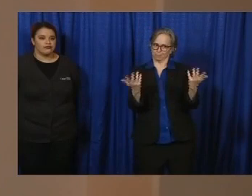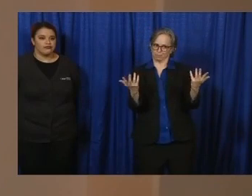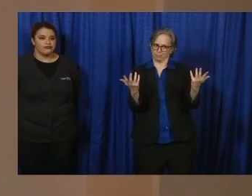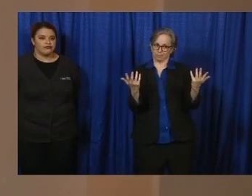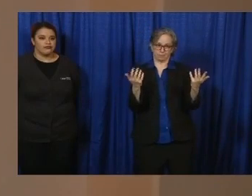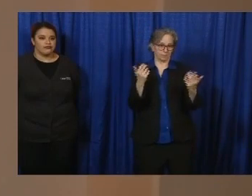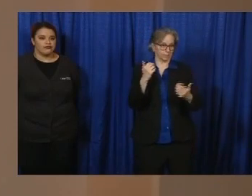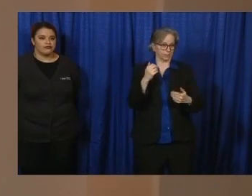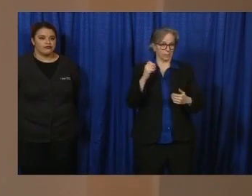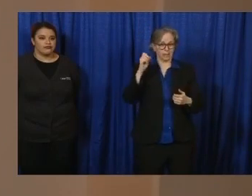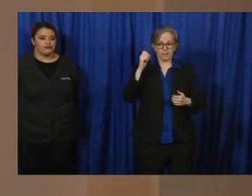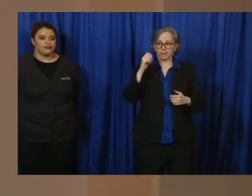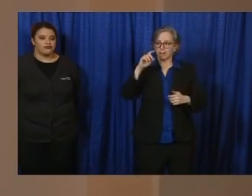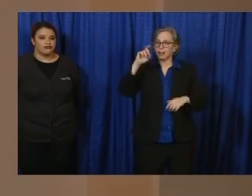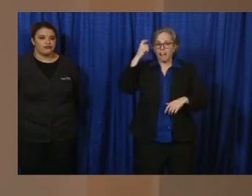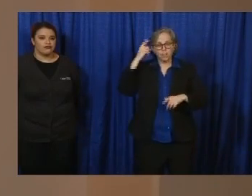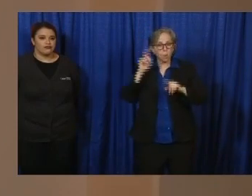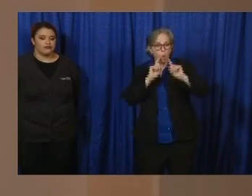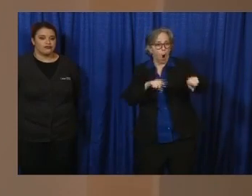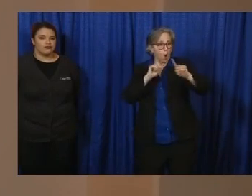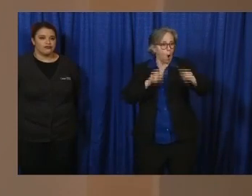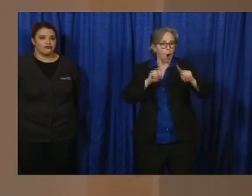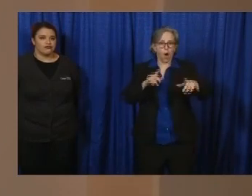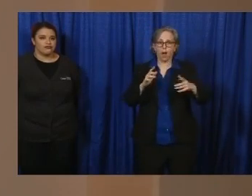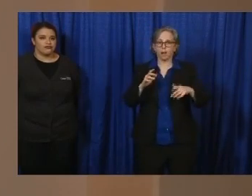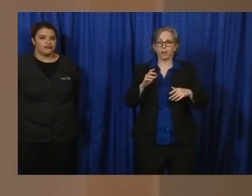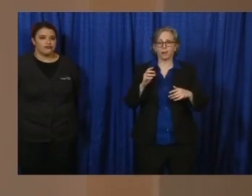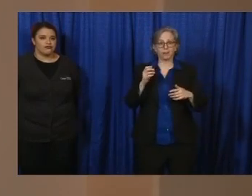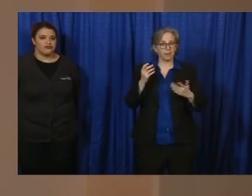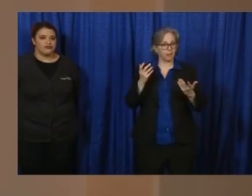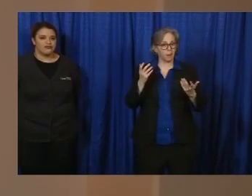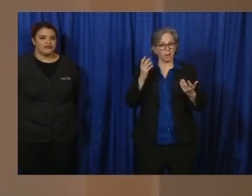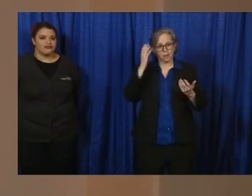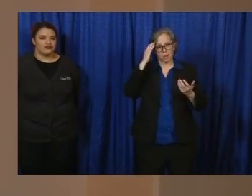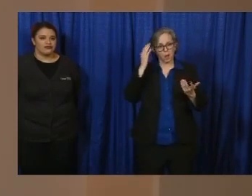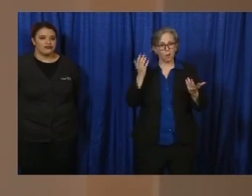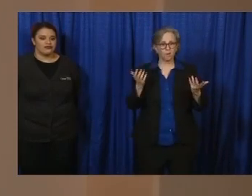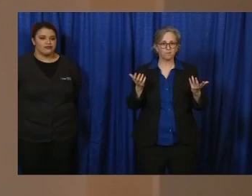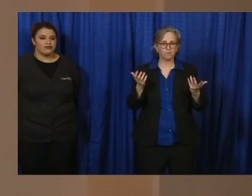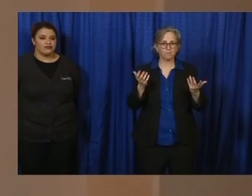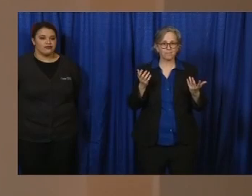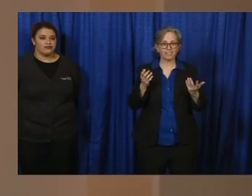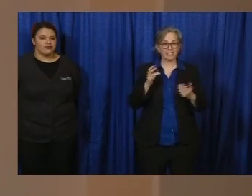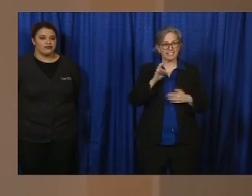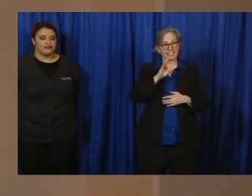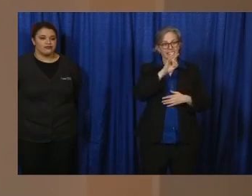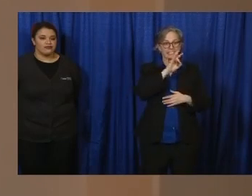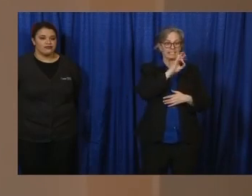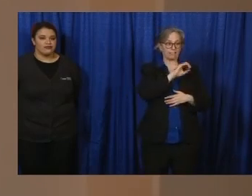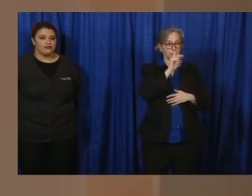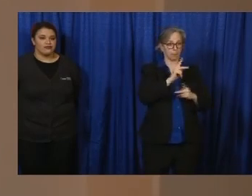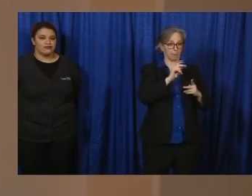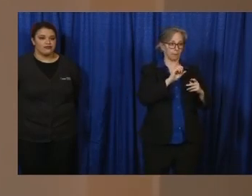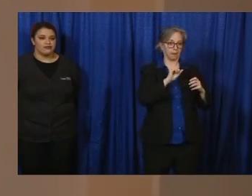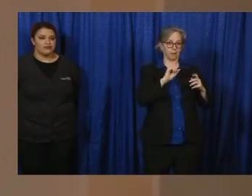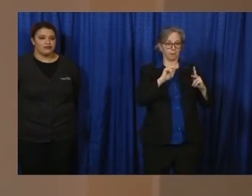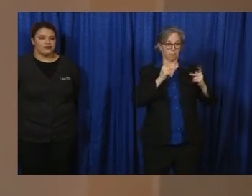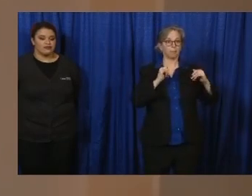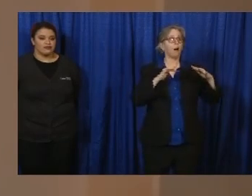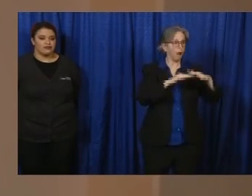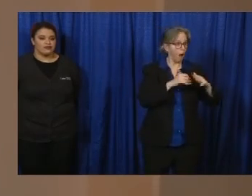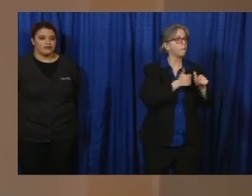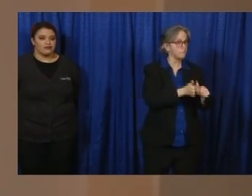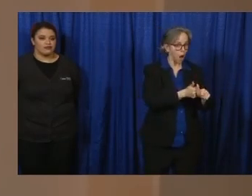and I imagine this is kind of like the 70-30 situation where 70% of the population is listening and